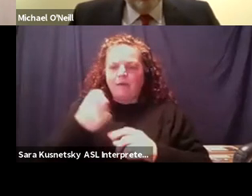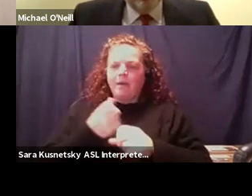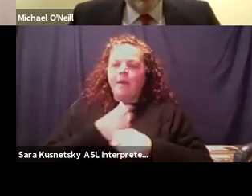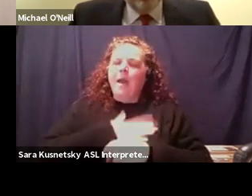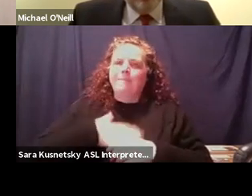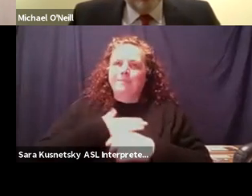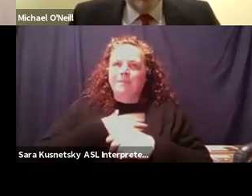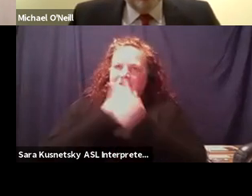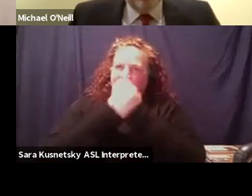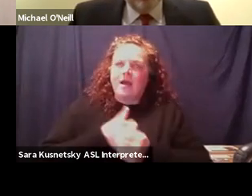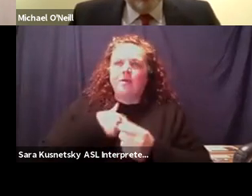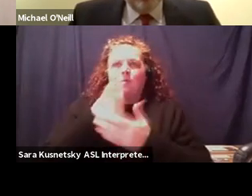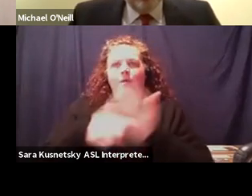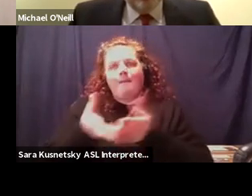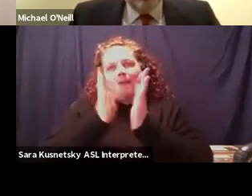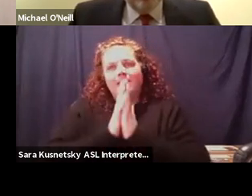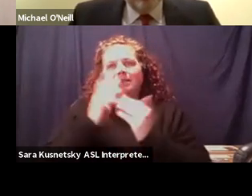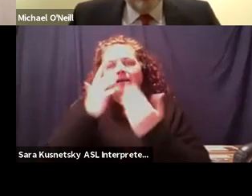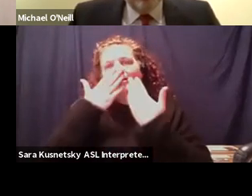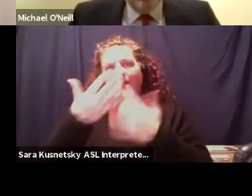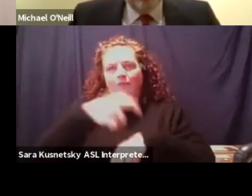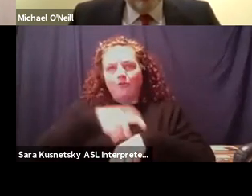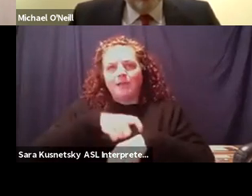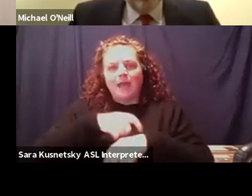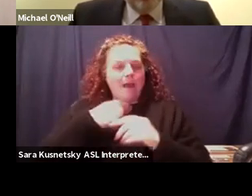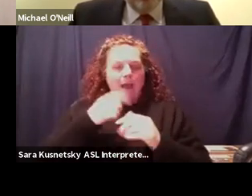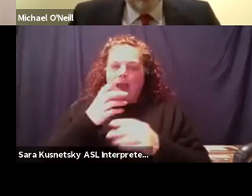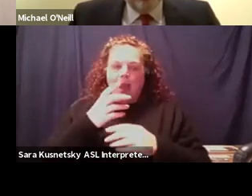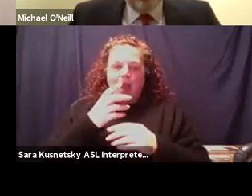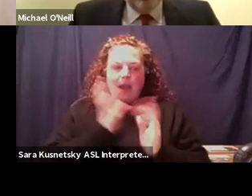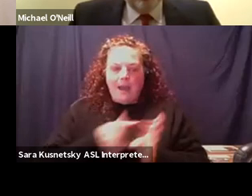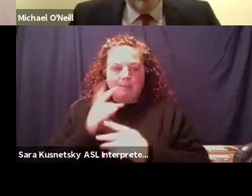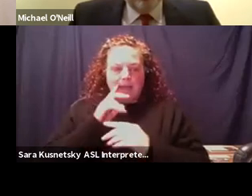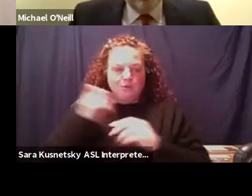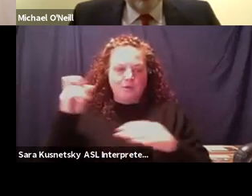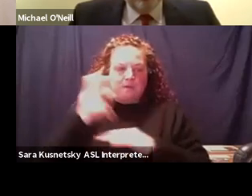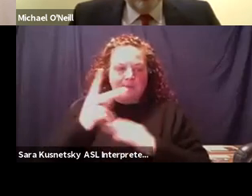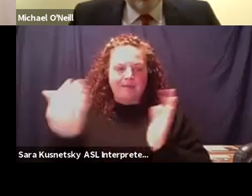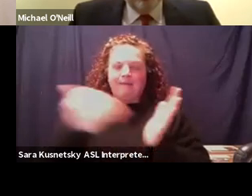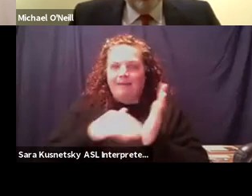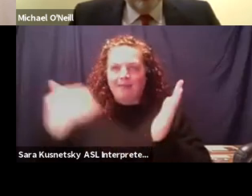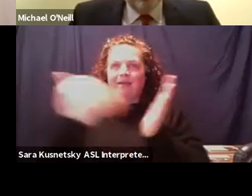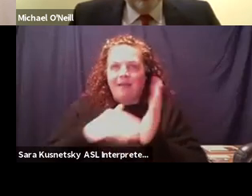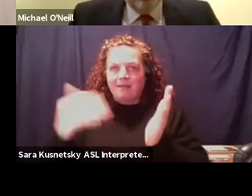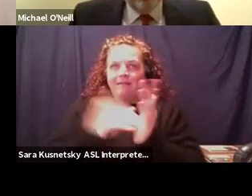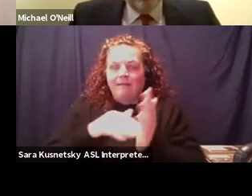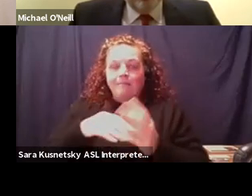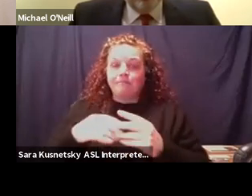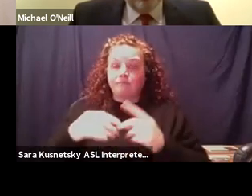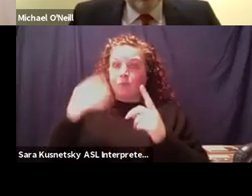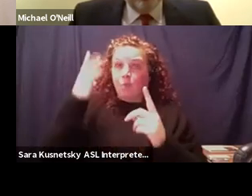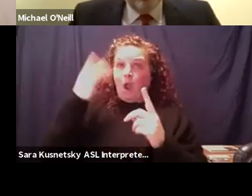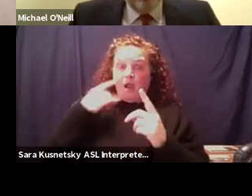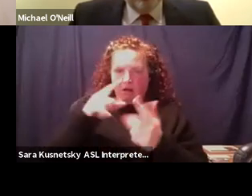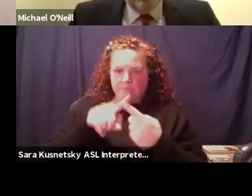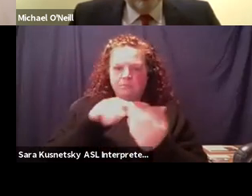ask. Thank you again for my time. And I'm planning to keep coming back as long as I'm a student and as long as I'm in Boston until the student has a vote,